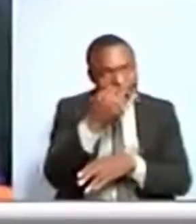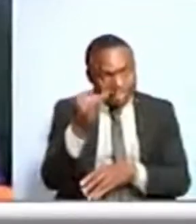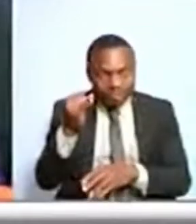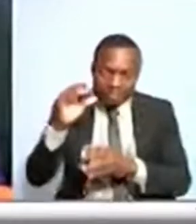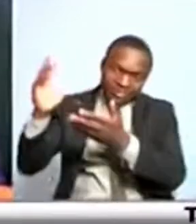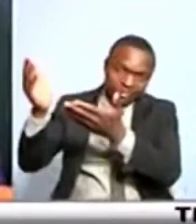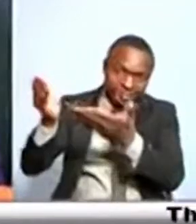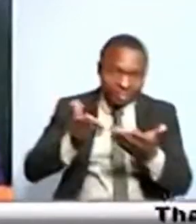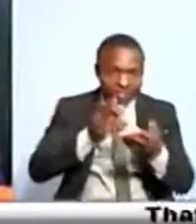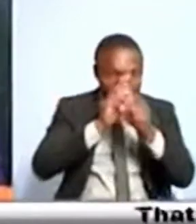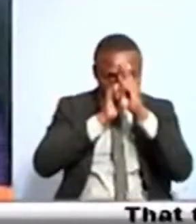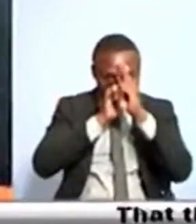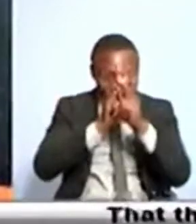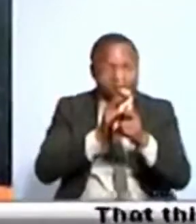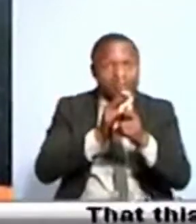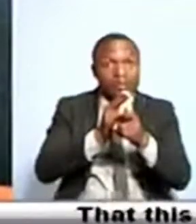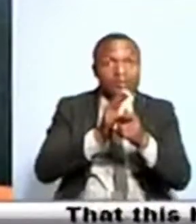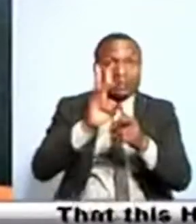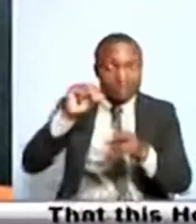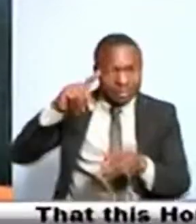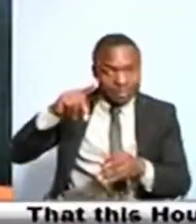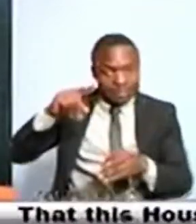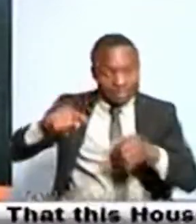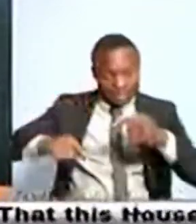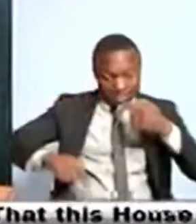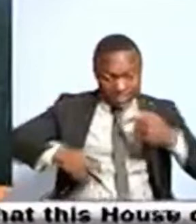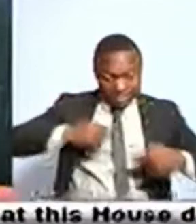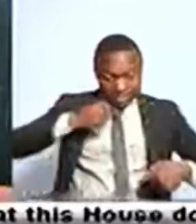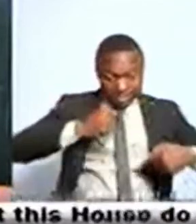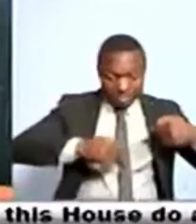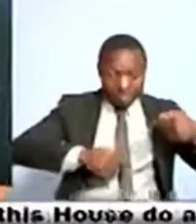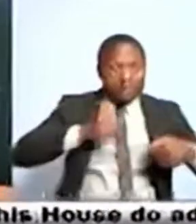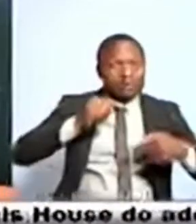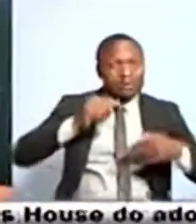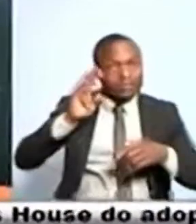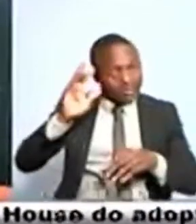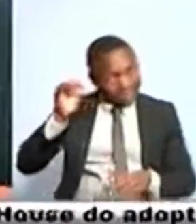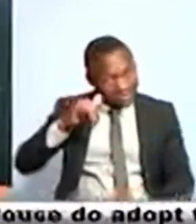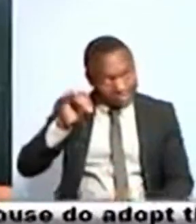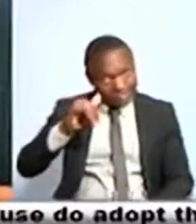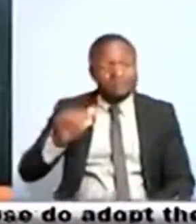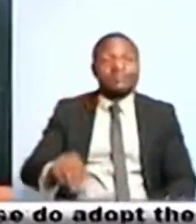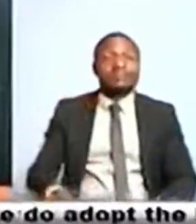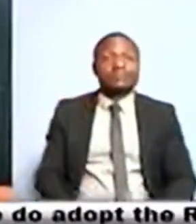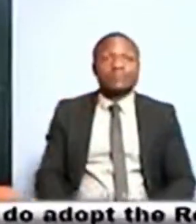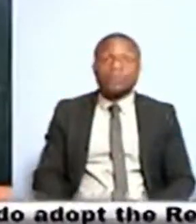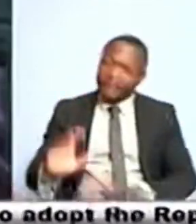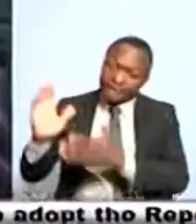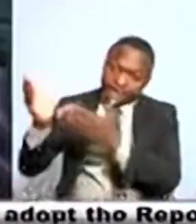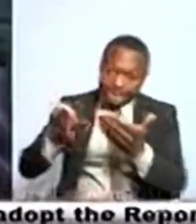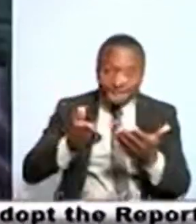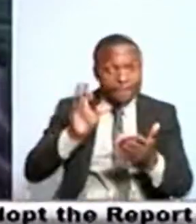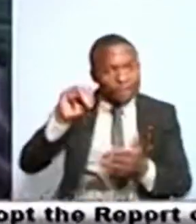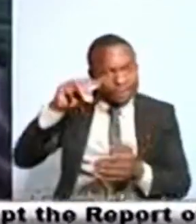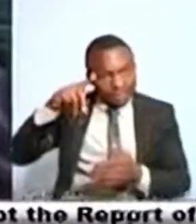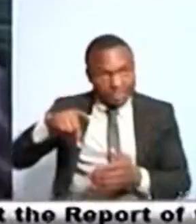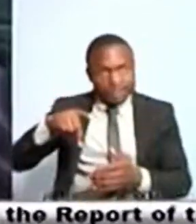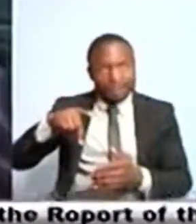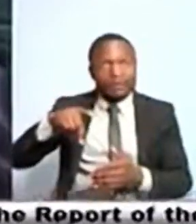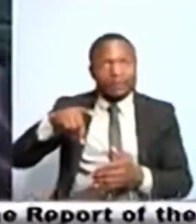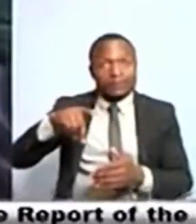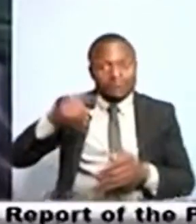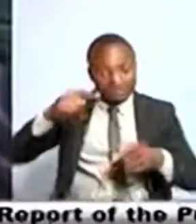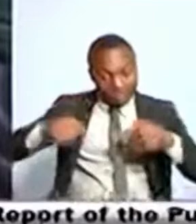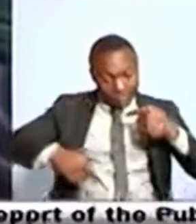were raised by the Honorable Member for Kamfisa. And the honor, yes, it was raised by the Honorable Member for